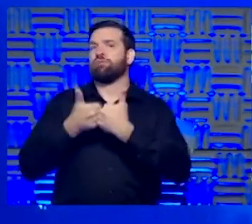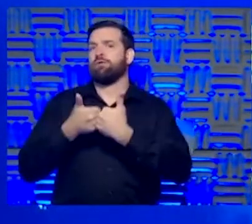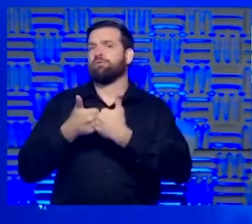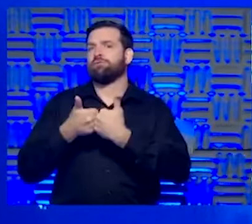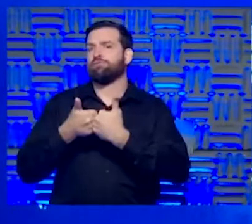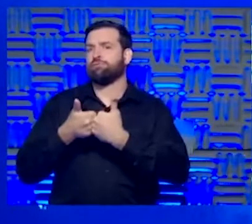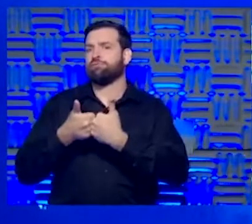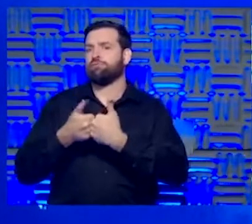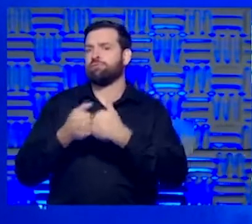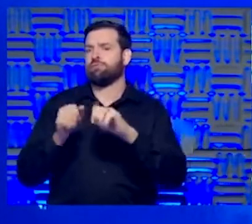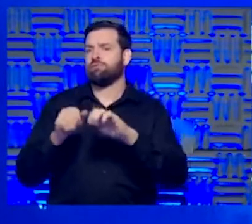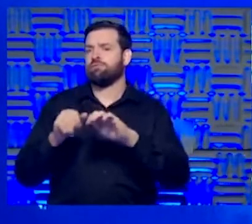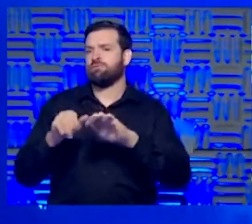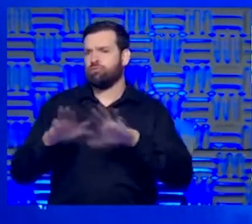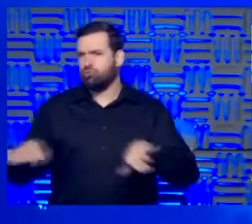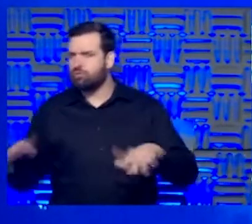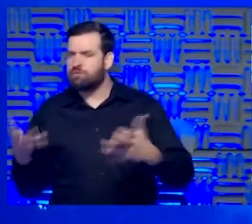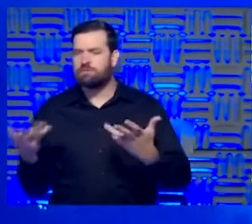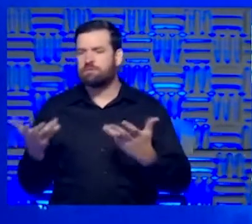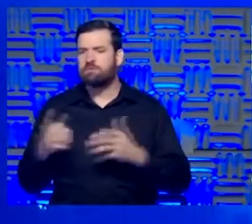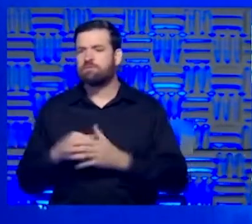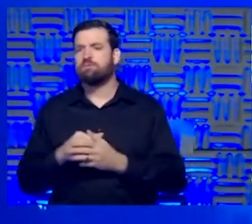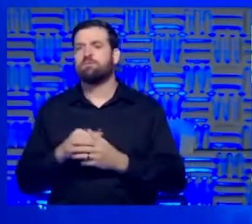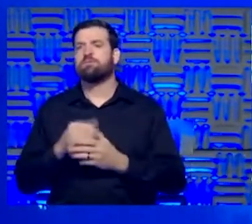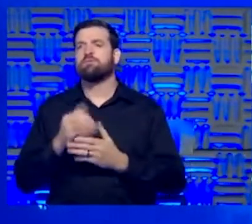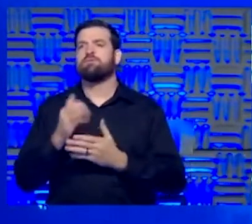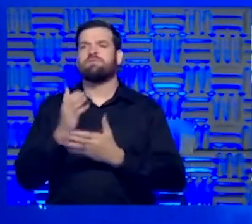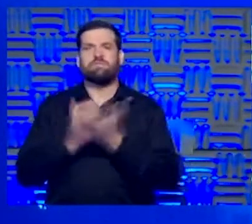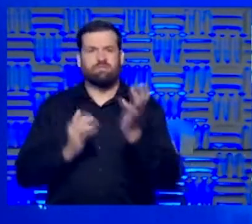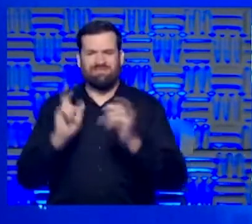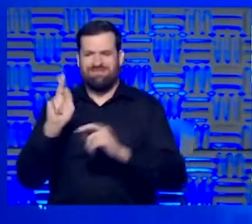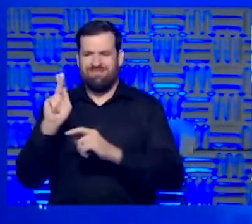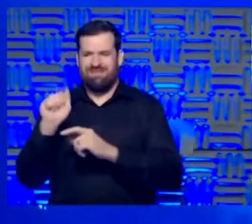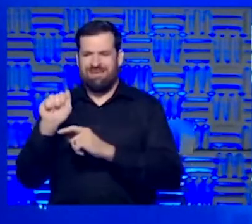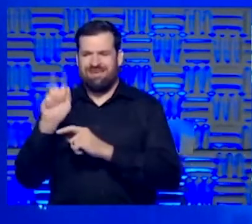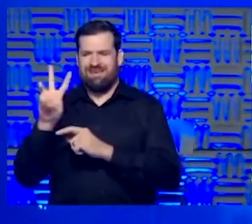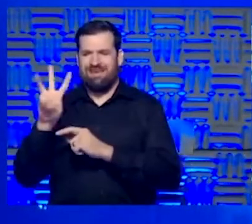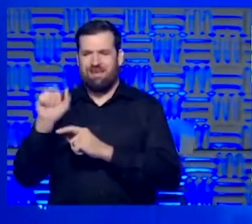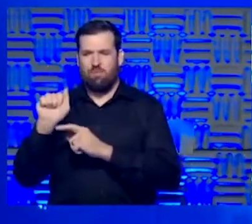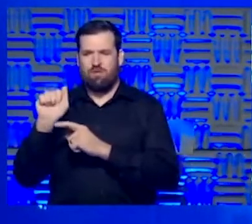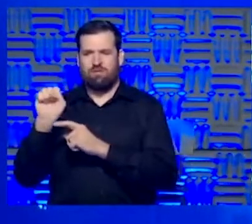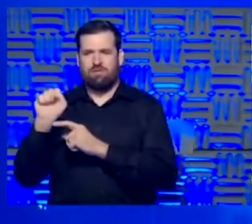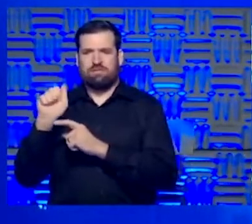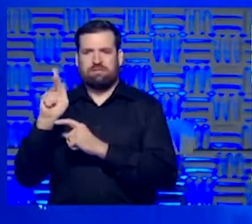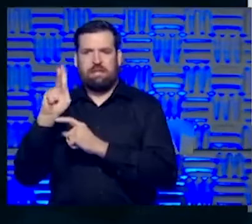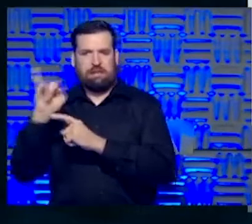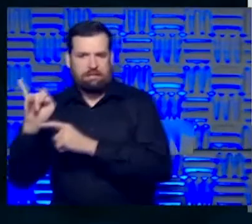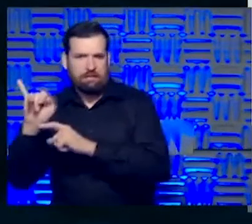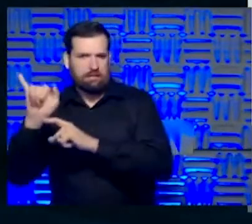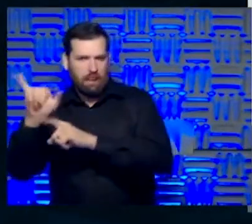And tell us a little bit about some of that Kawasaki-like things that you guys may be seeing.